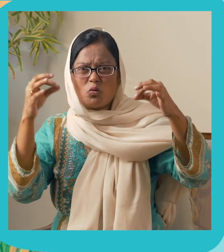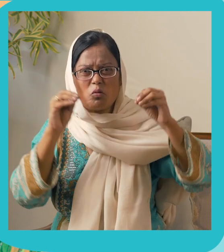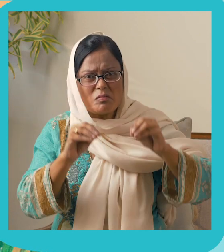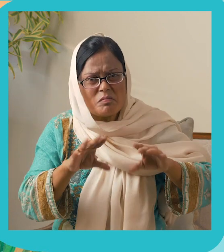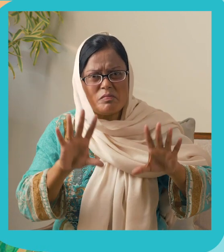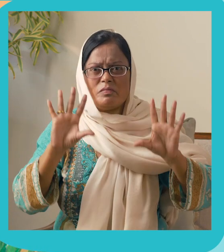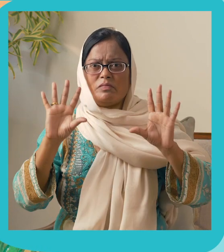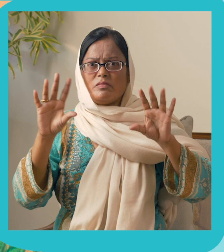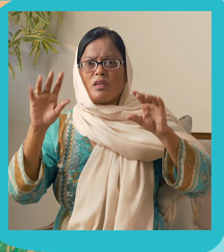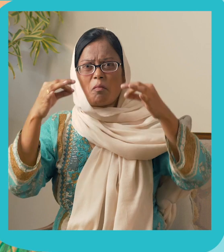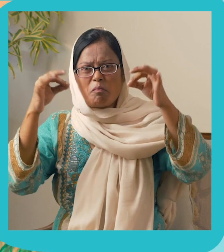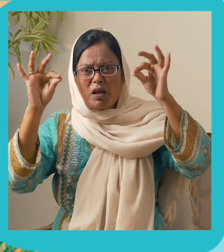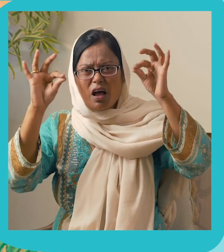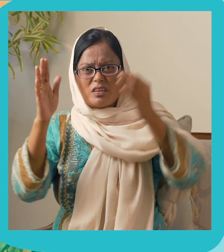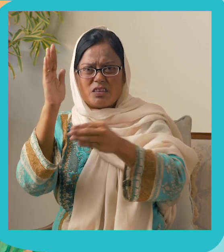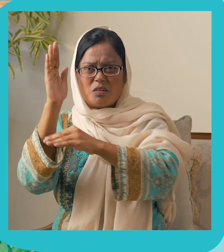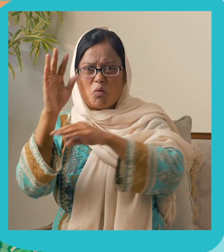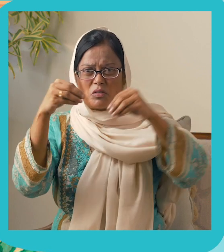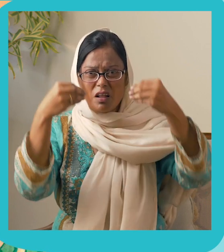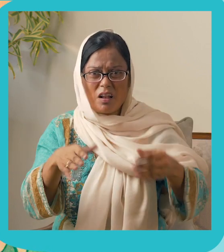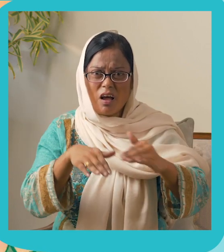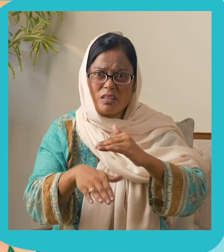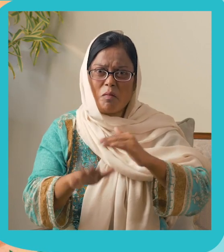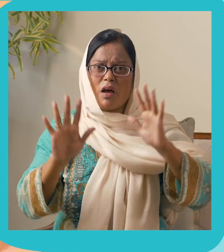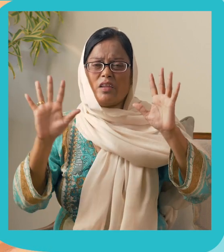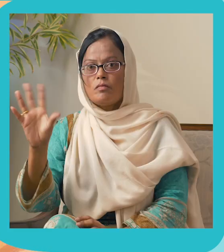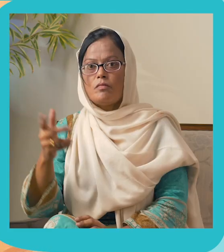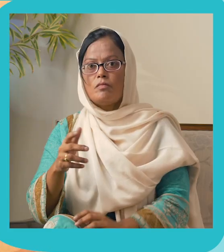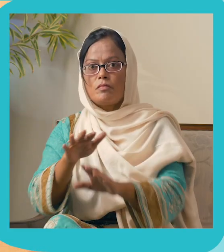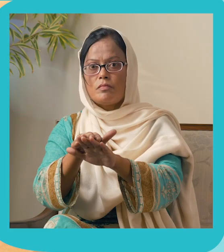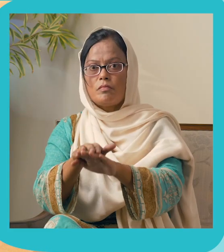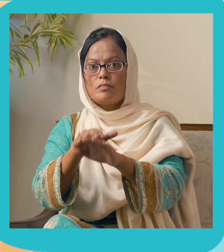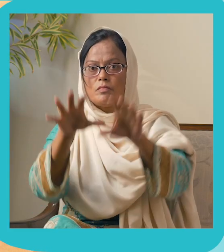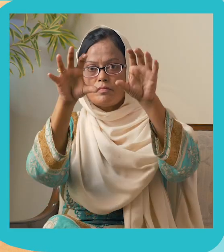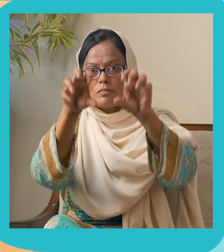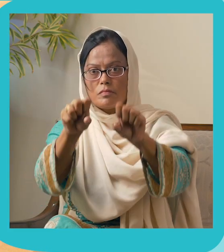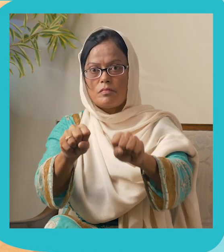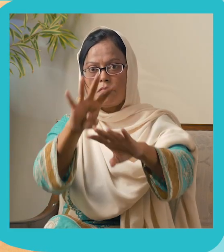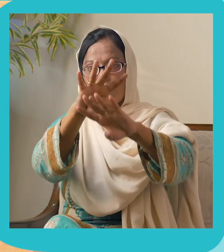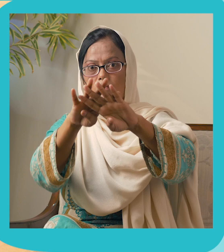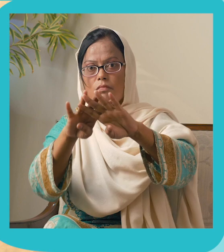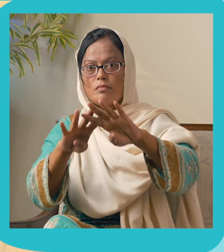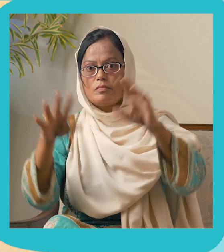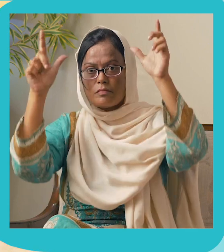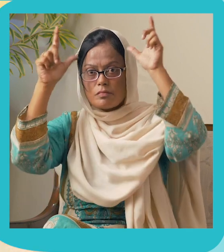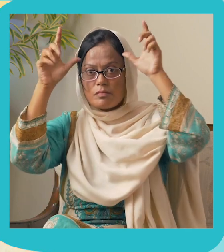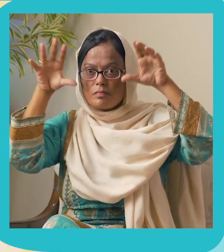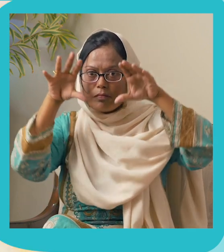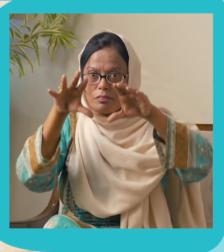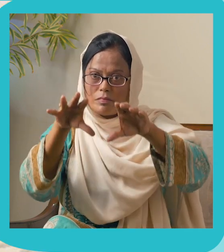plogers, straw plogers, bottle plogers, and broken fishing net plogers.